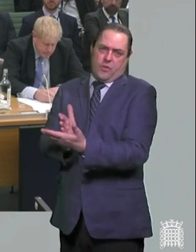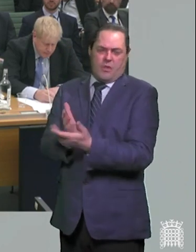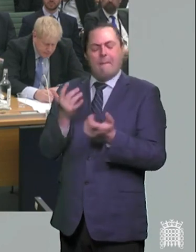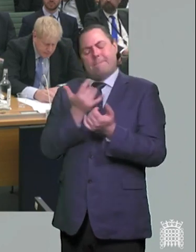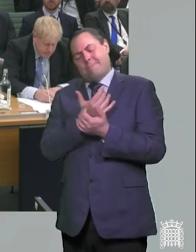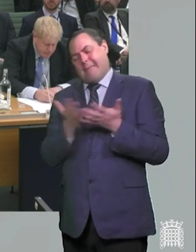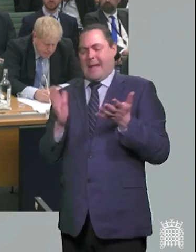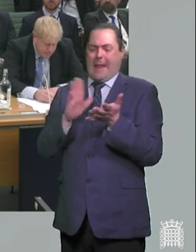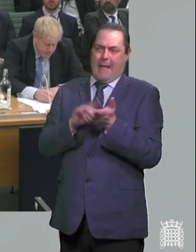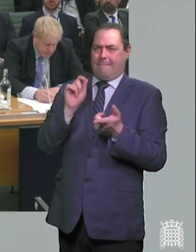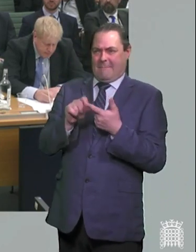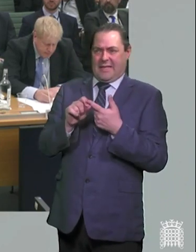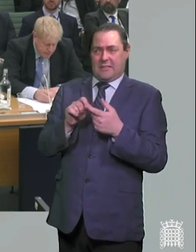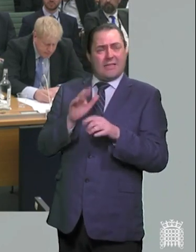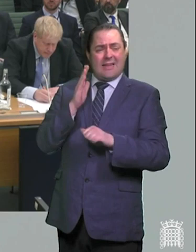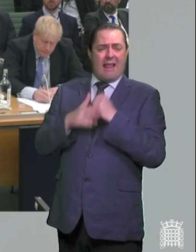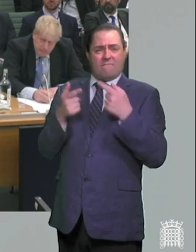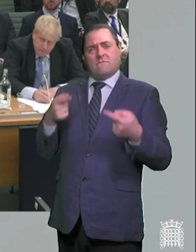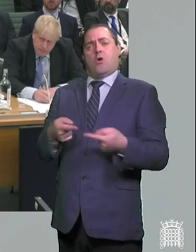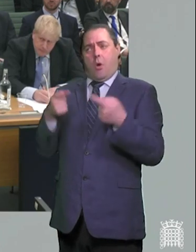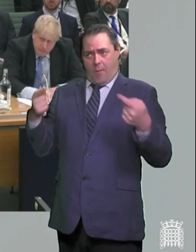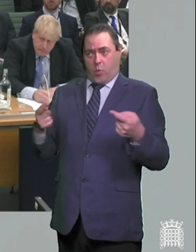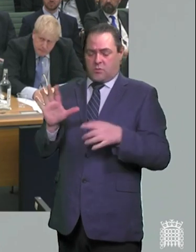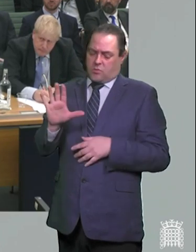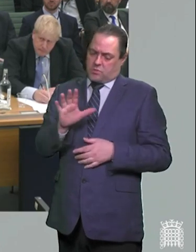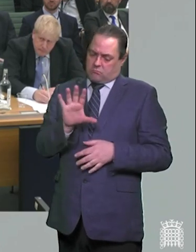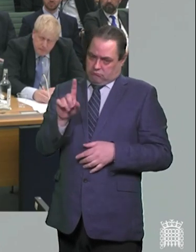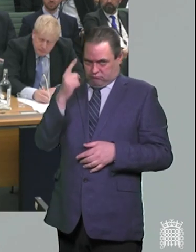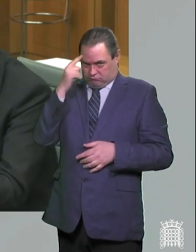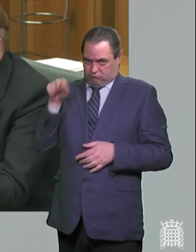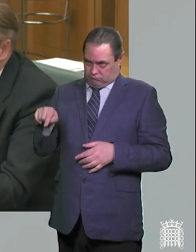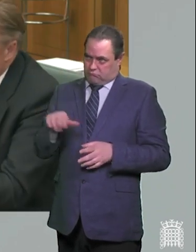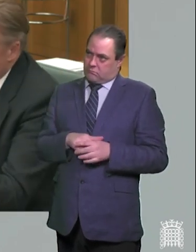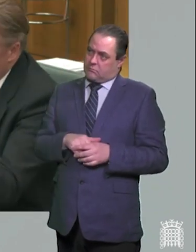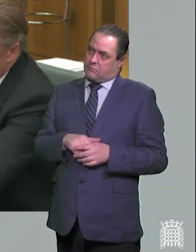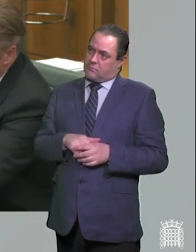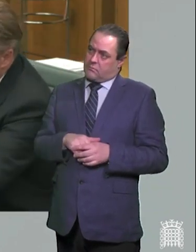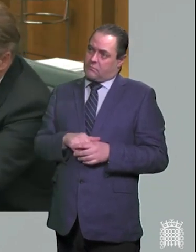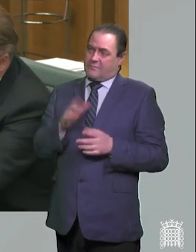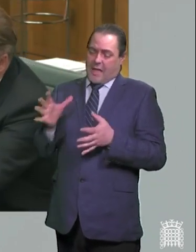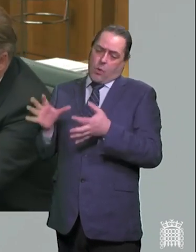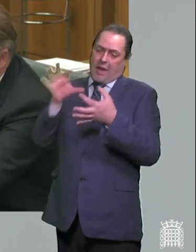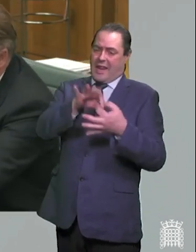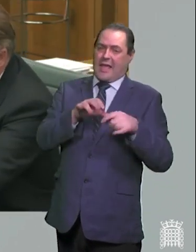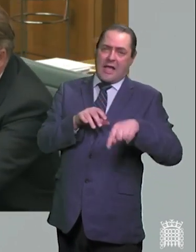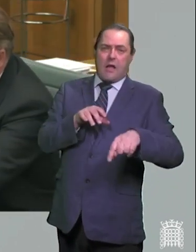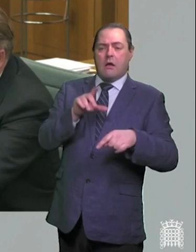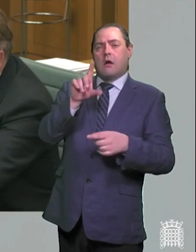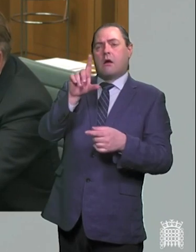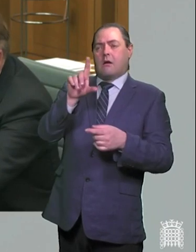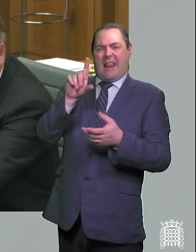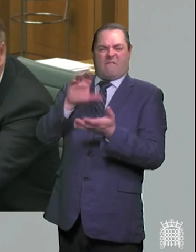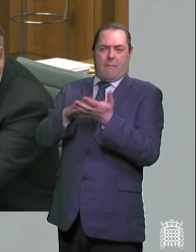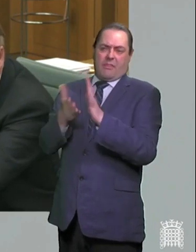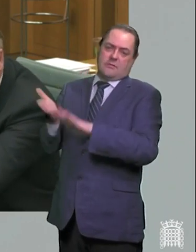Conservative MPs didn't oppose it. Now, I just want to park that for a second and take you back about 11 months before